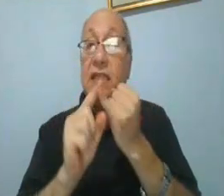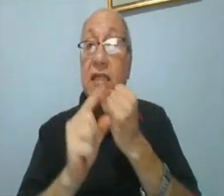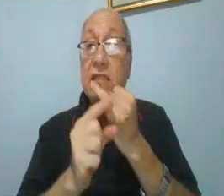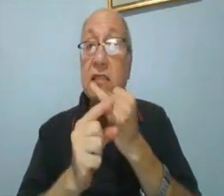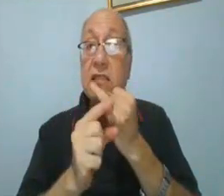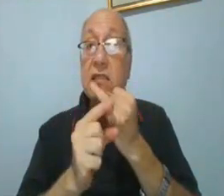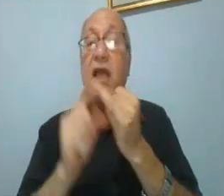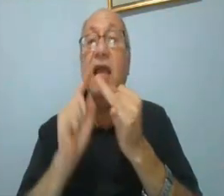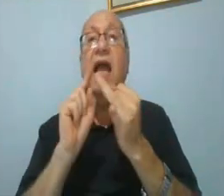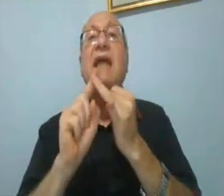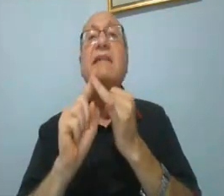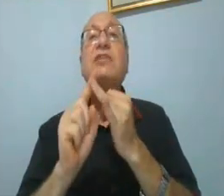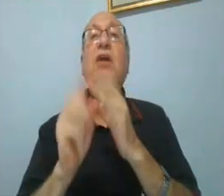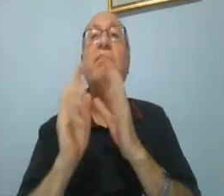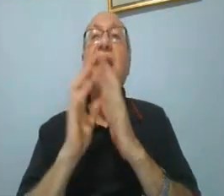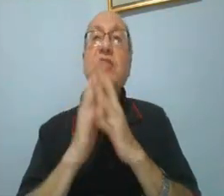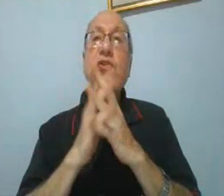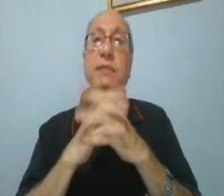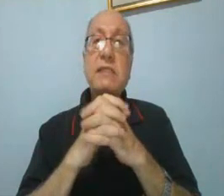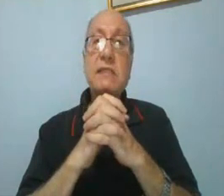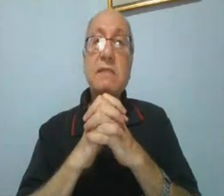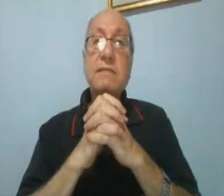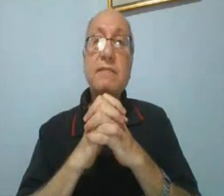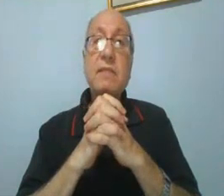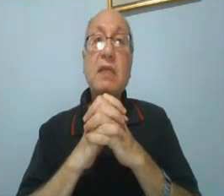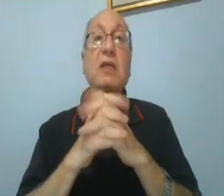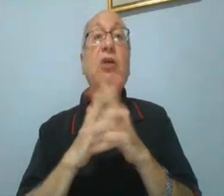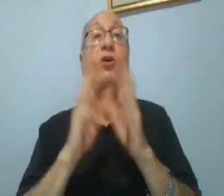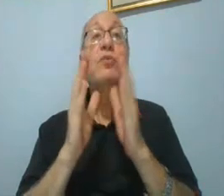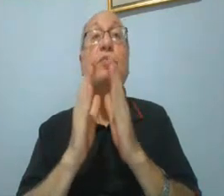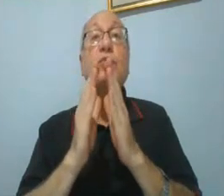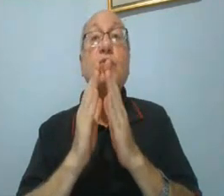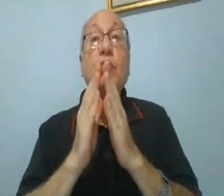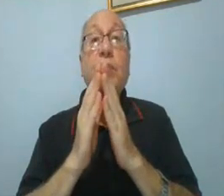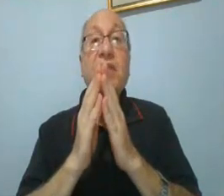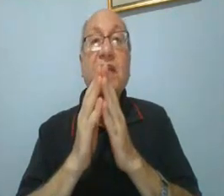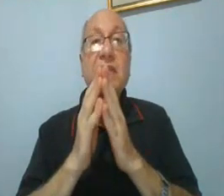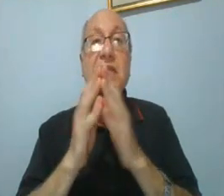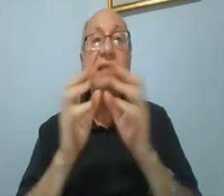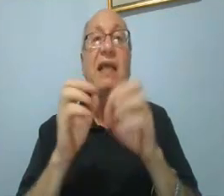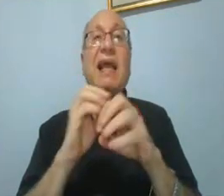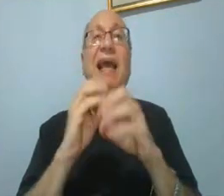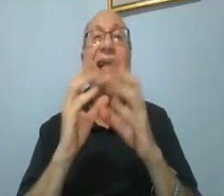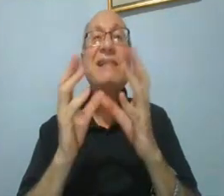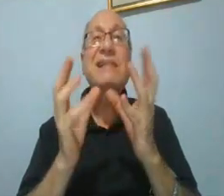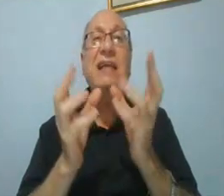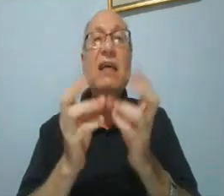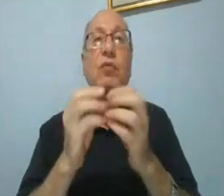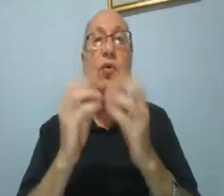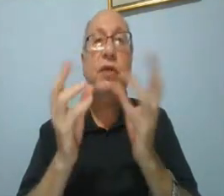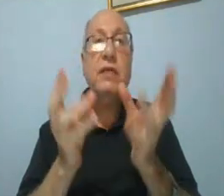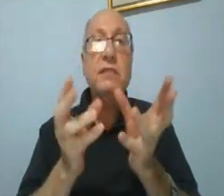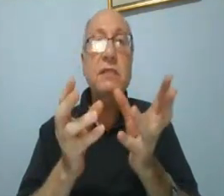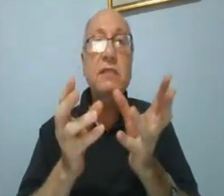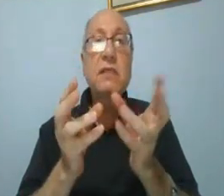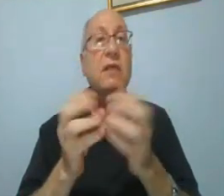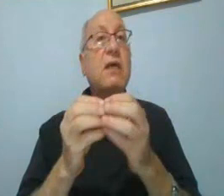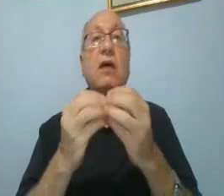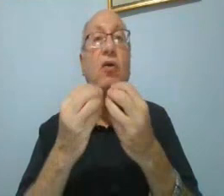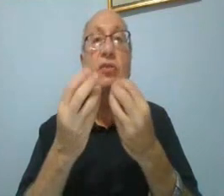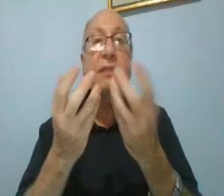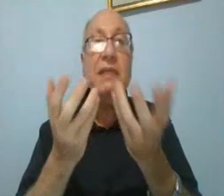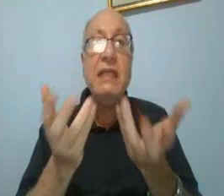handling of needles and sharp instruments to prevent healthcare